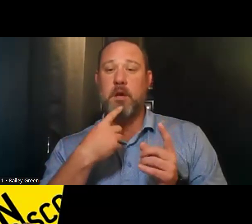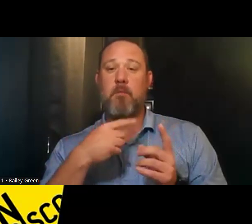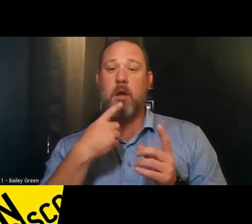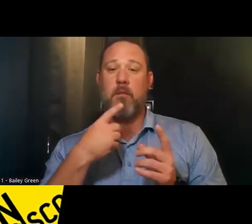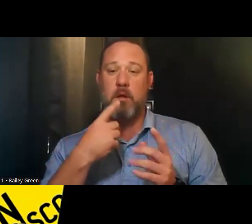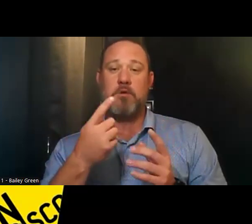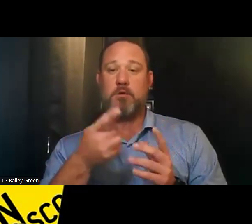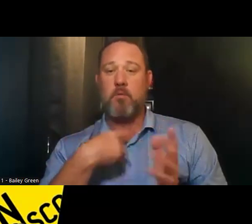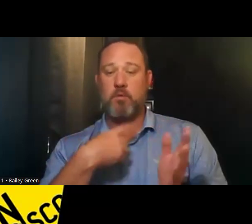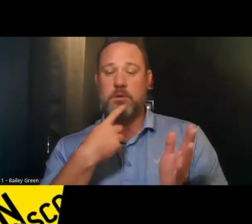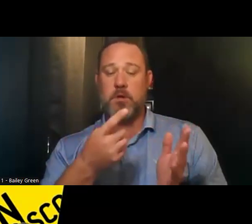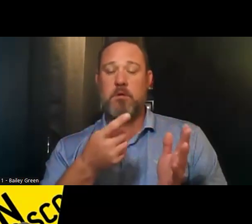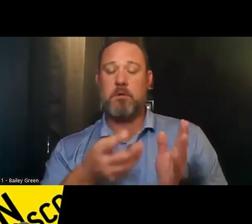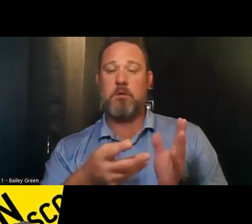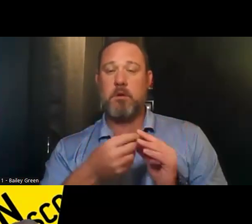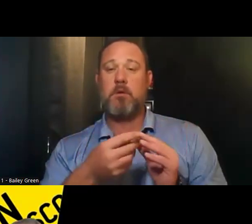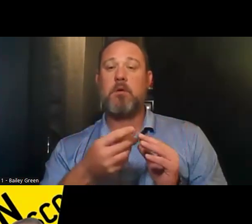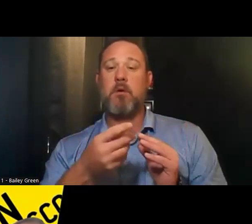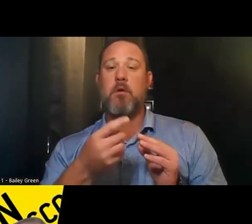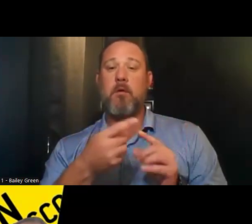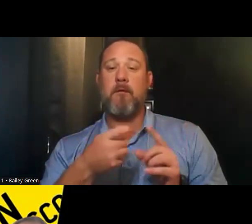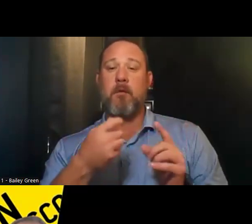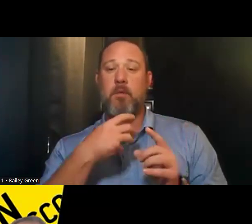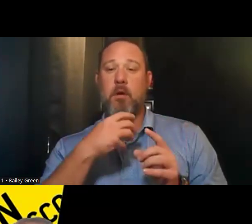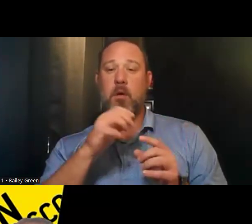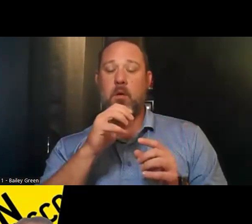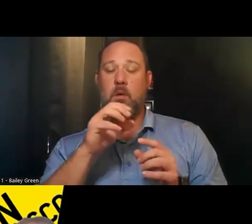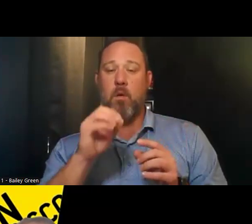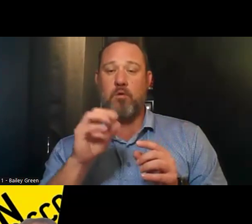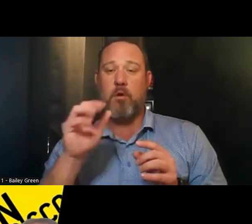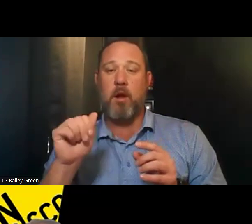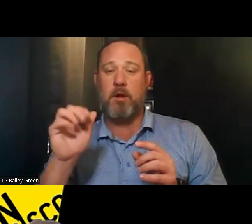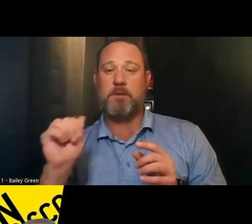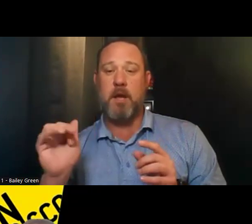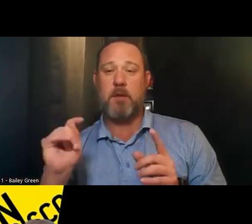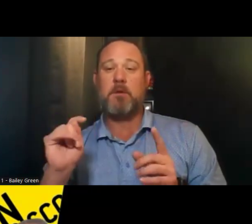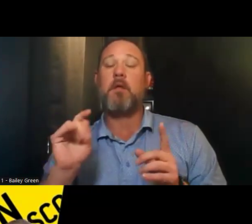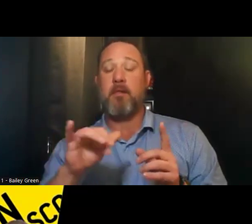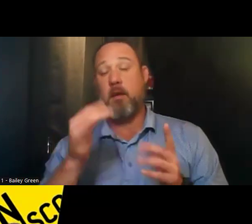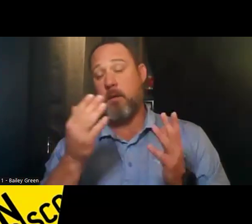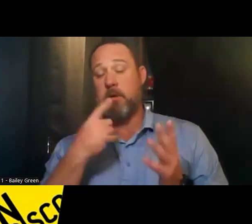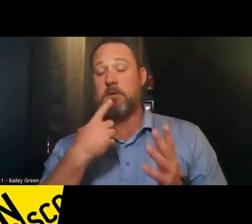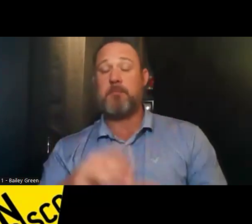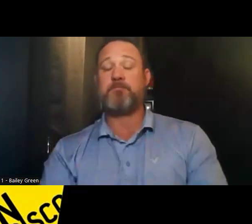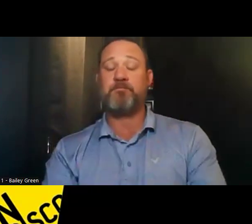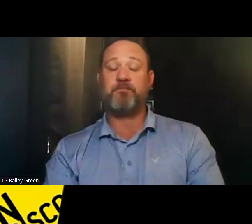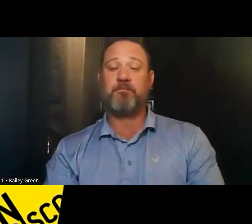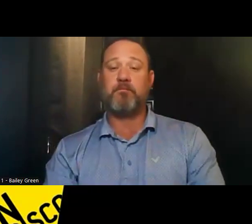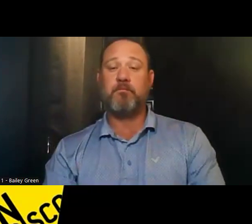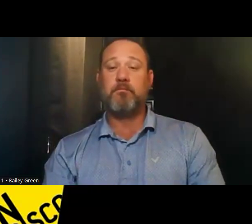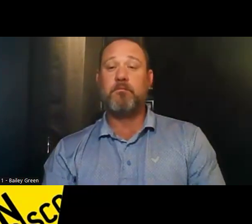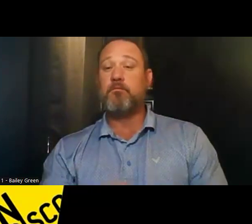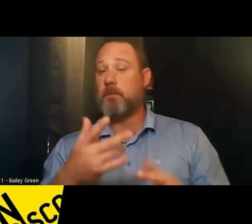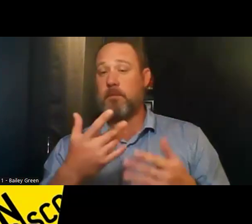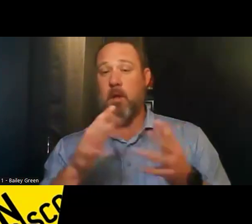great, what you just said, which is actually taken from the older Americans and also within the Cal, maybe that would be the way to say it. And it exists, and